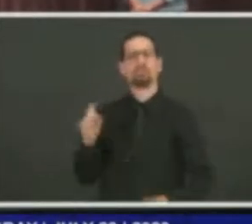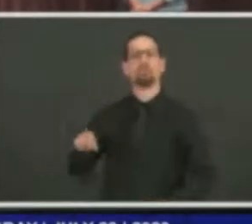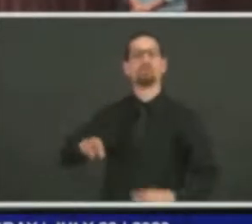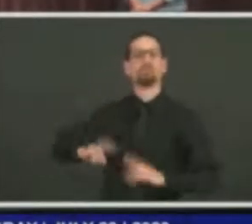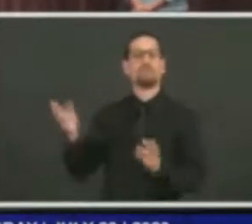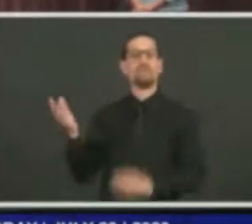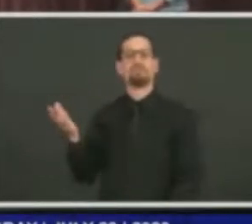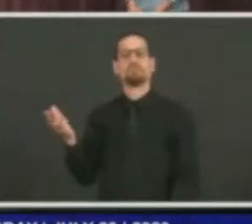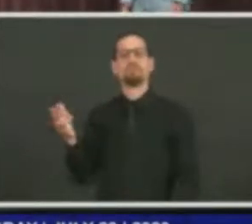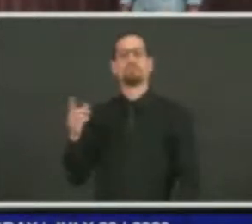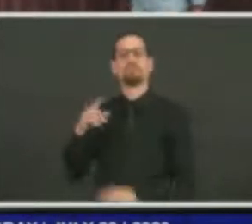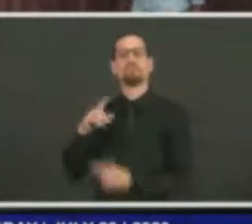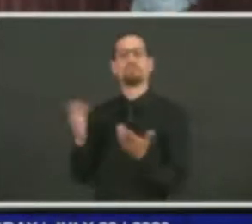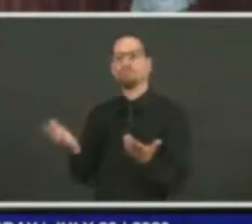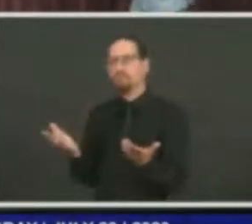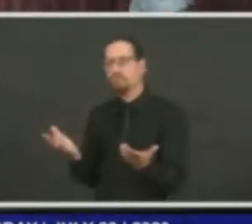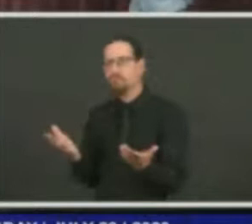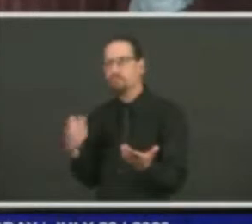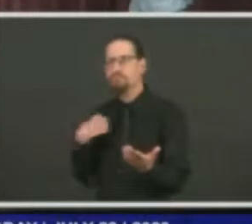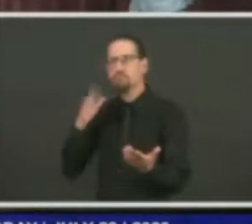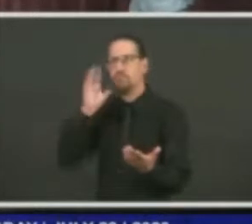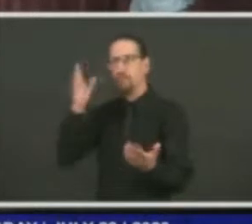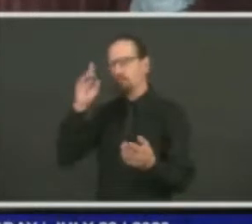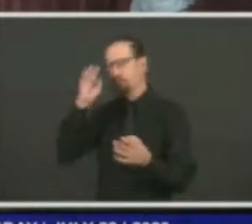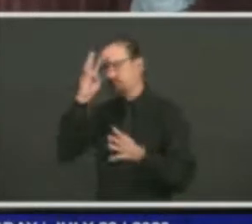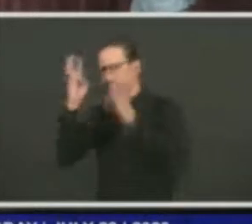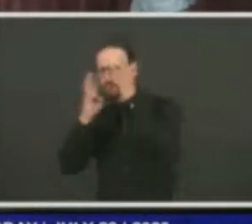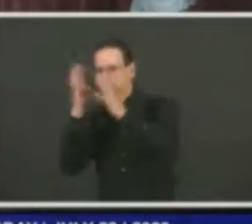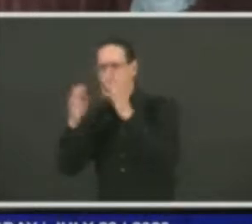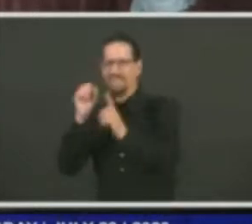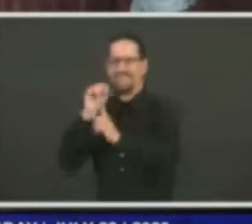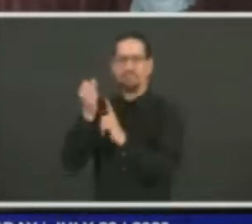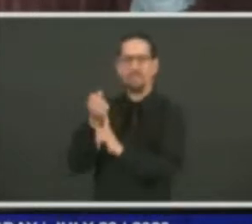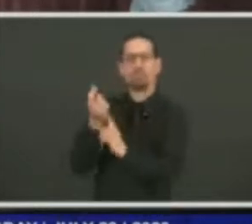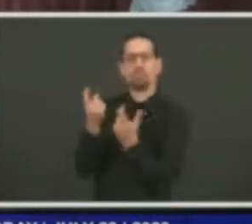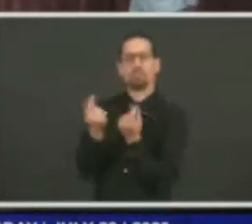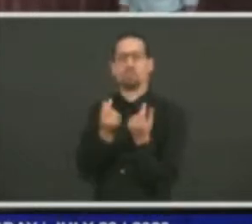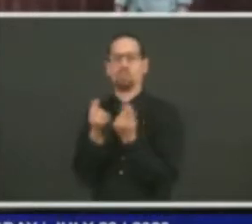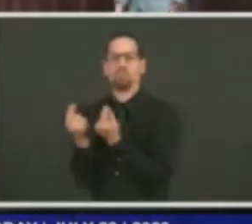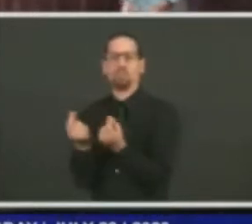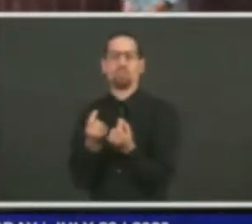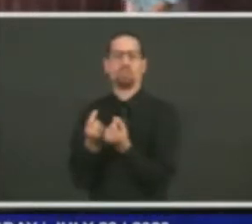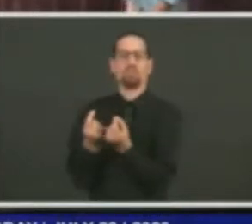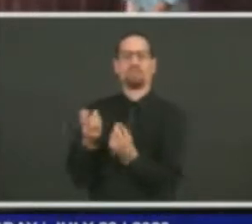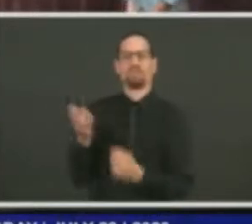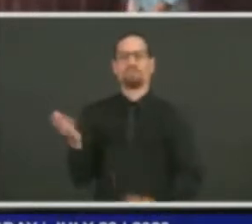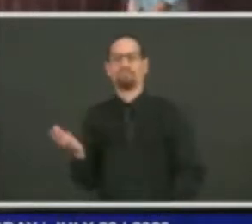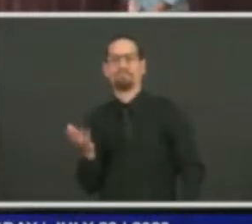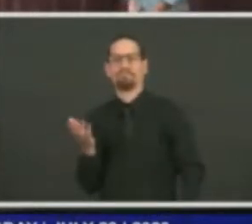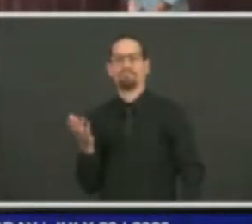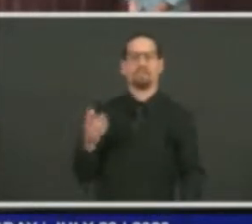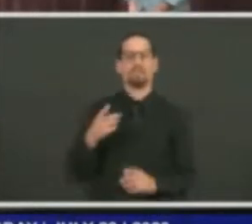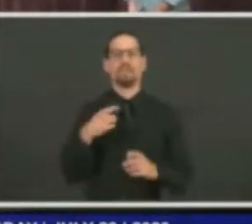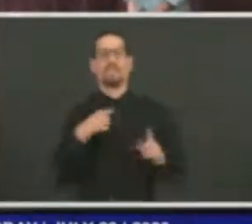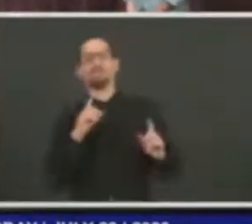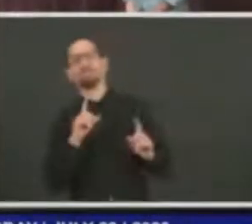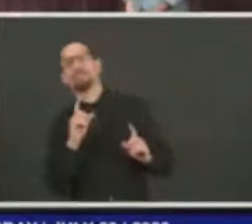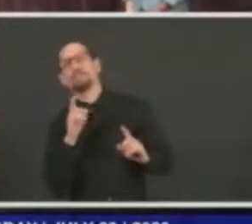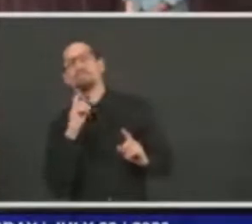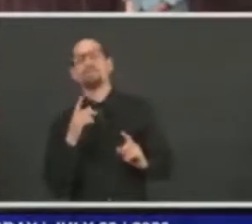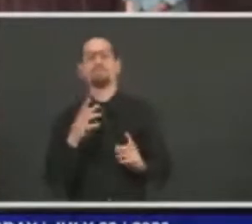creating a situation where the state is going to have to do something to provide